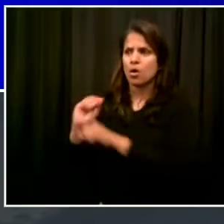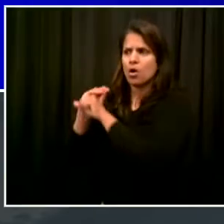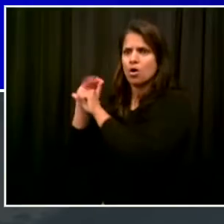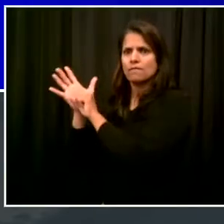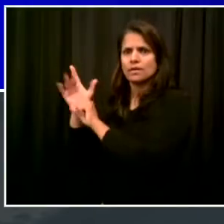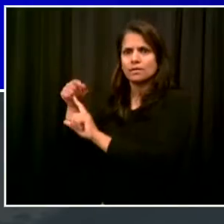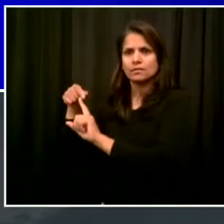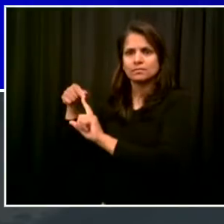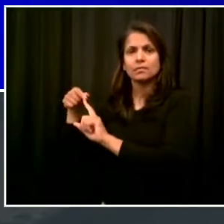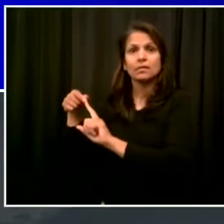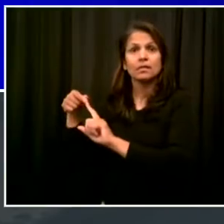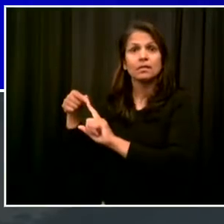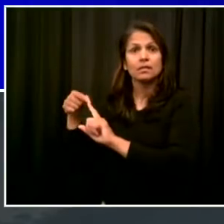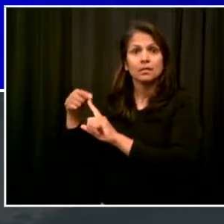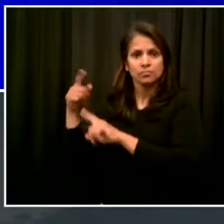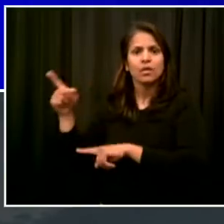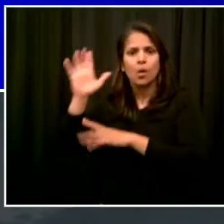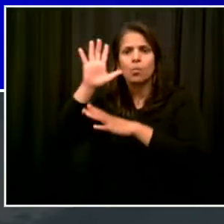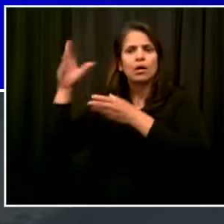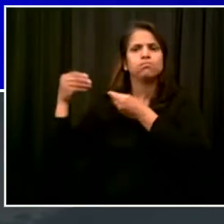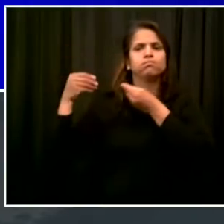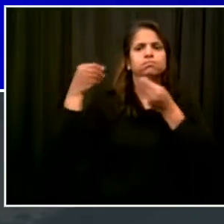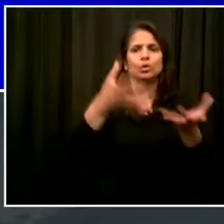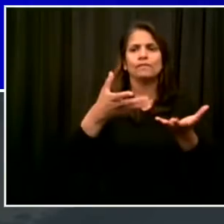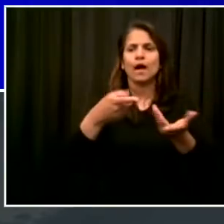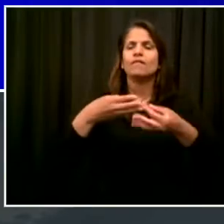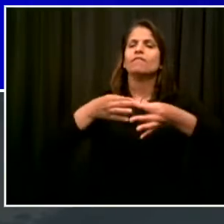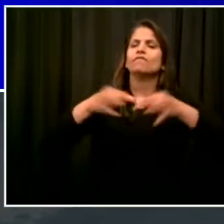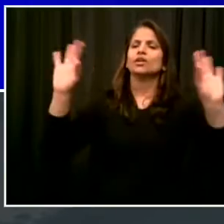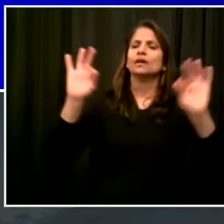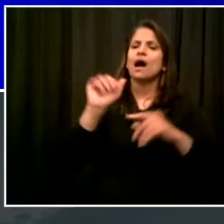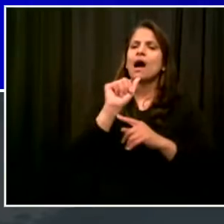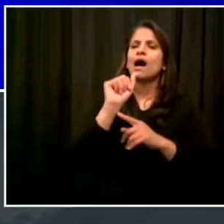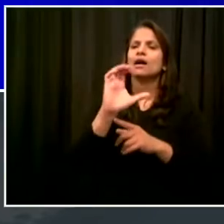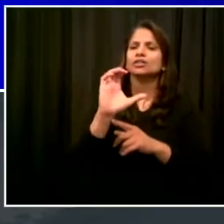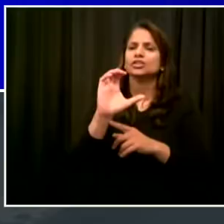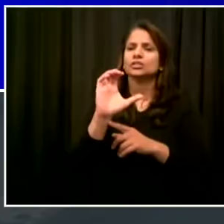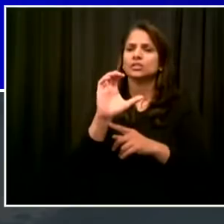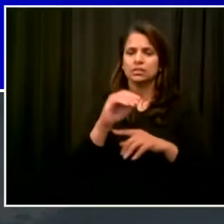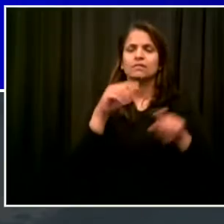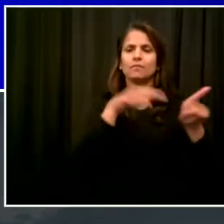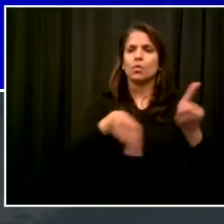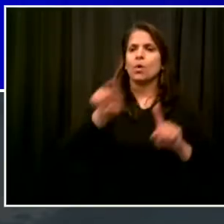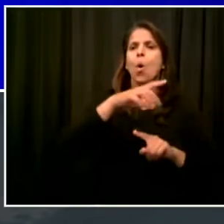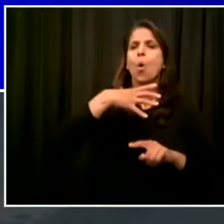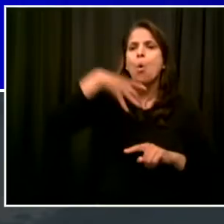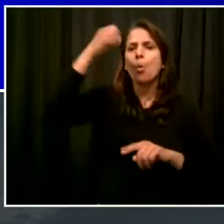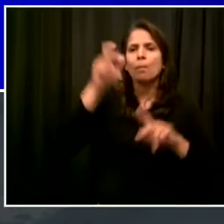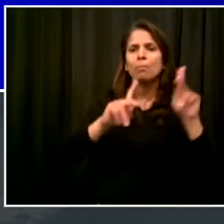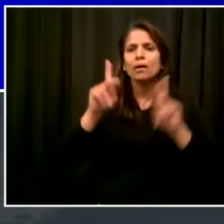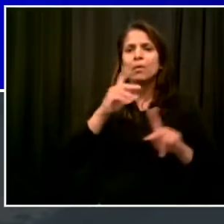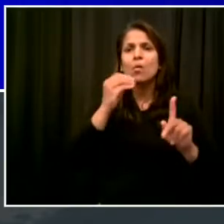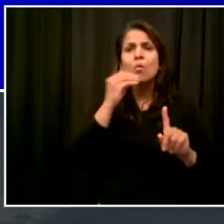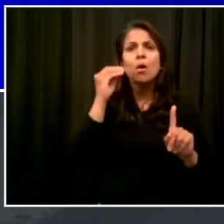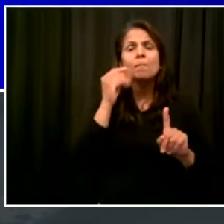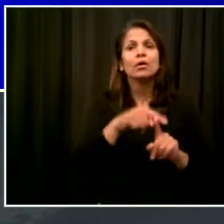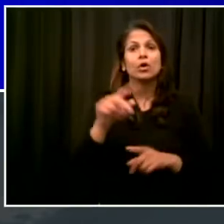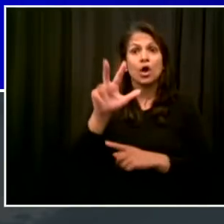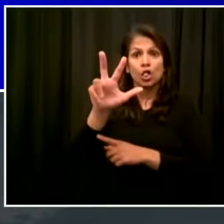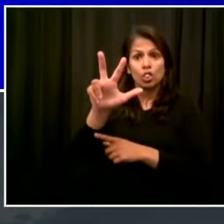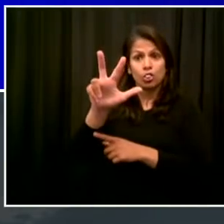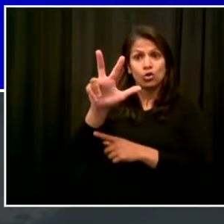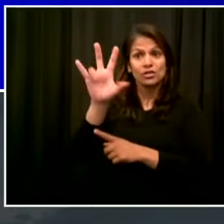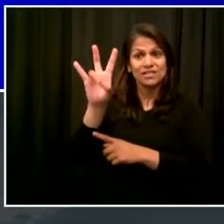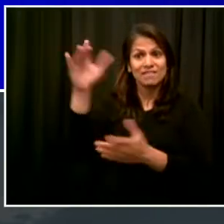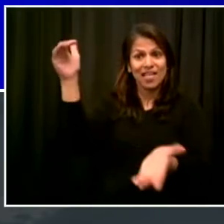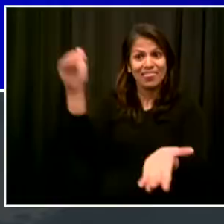most. So far, 37,000 senior households have registered to get a free air conditioner.